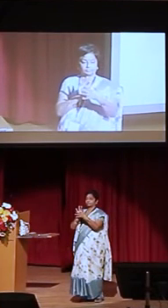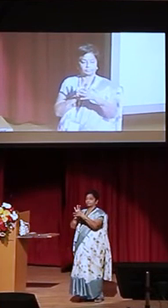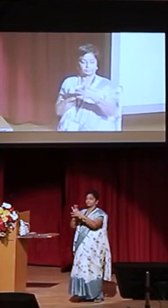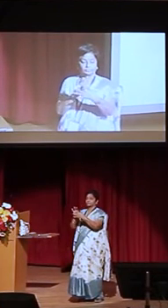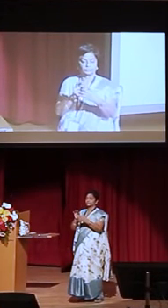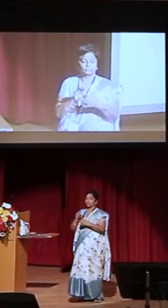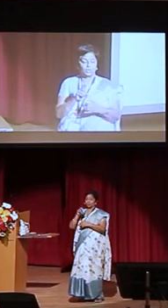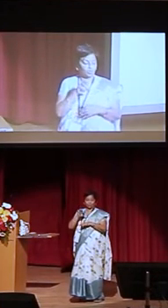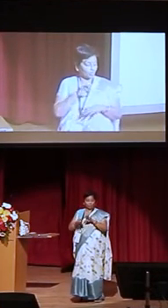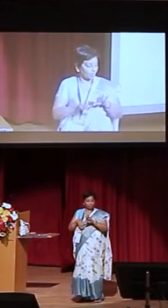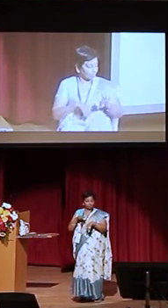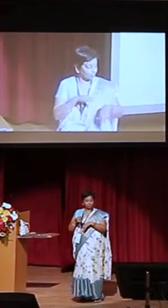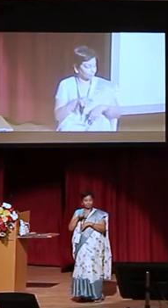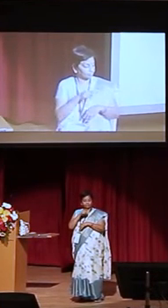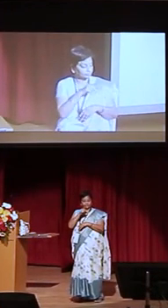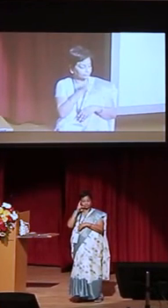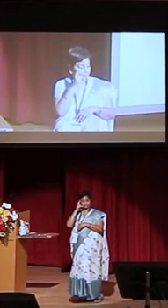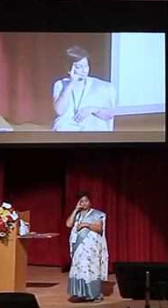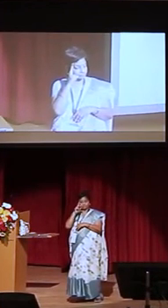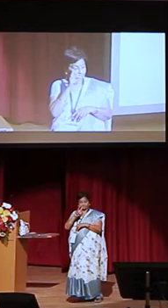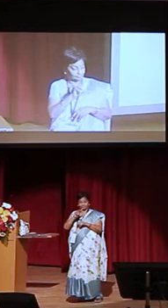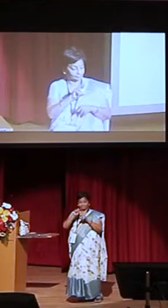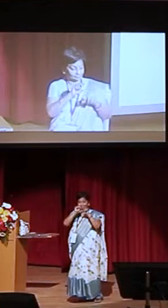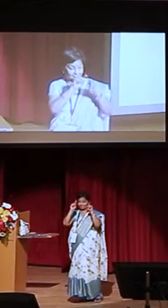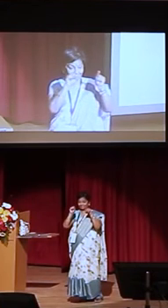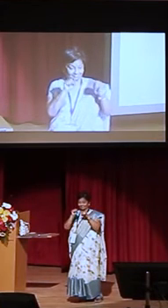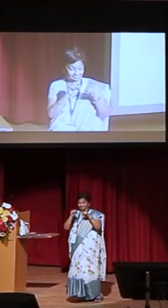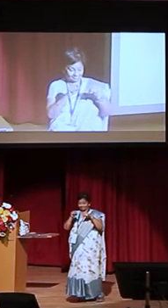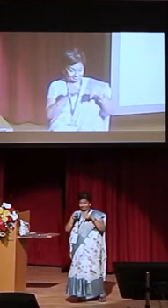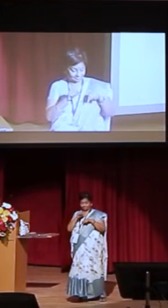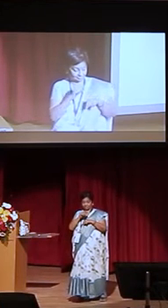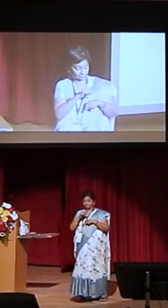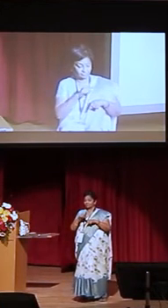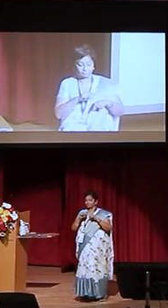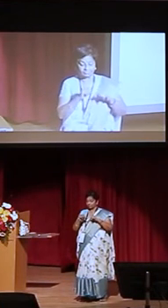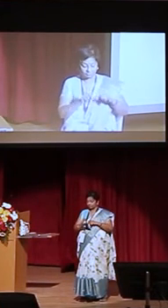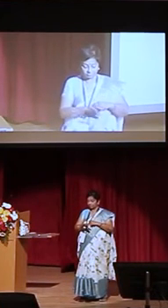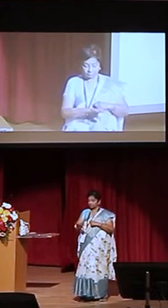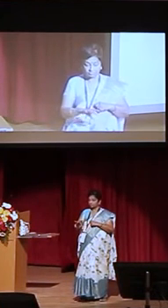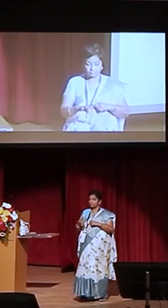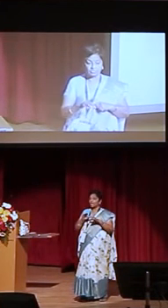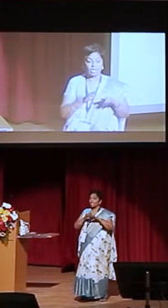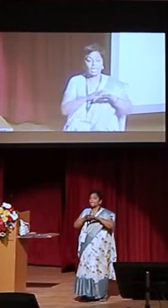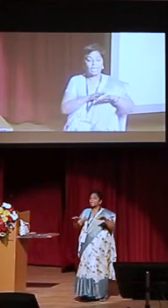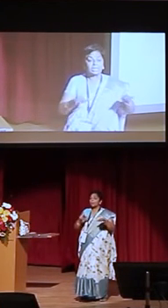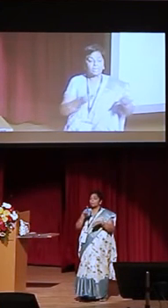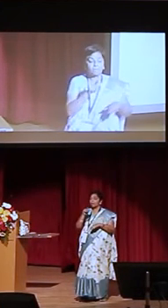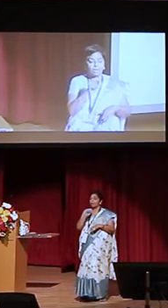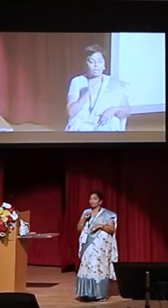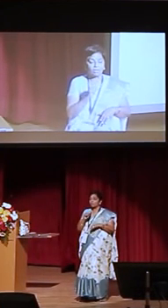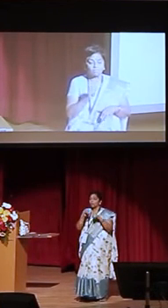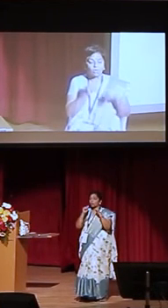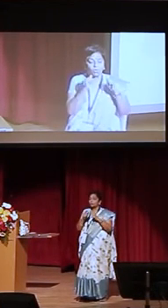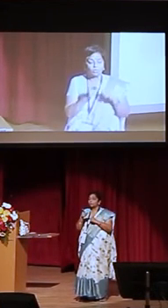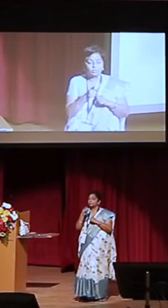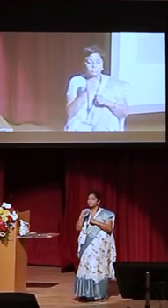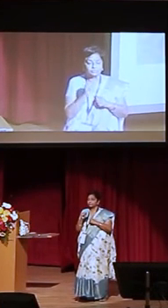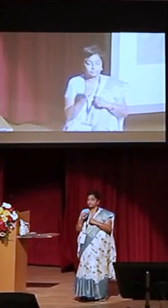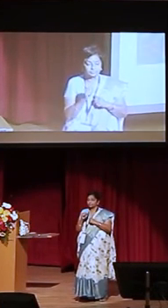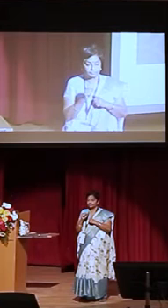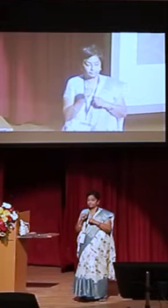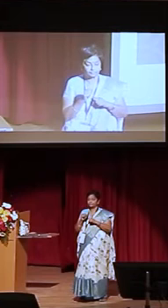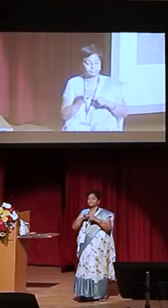corners. The two diagrams reconstruct the way in which the table was explored.